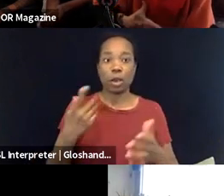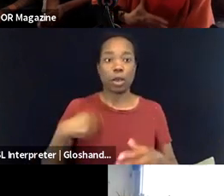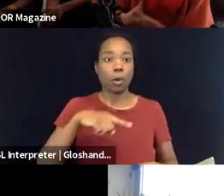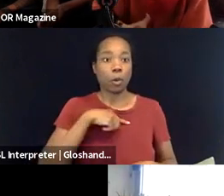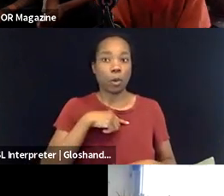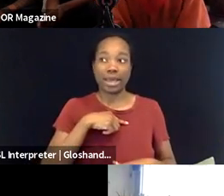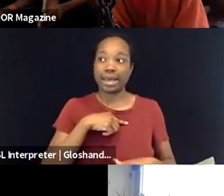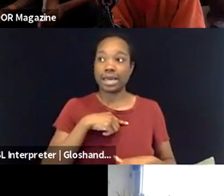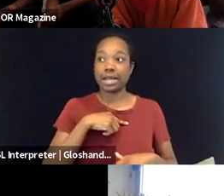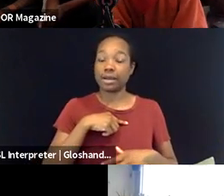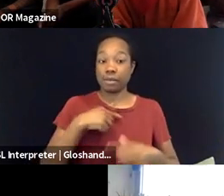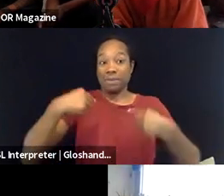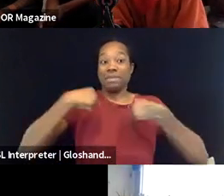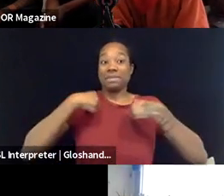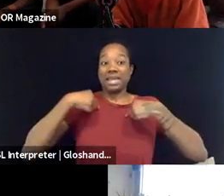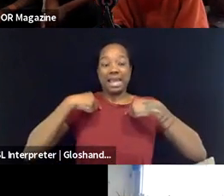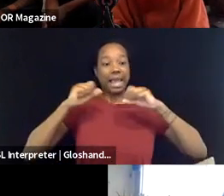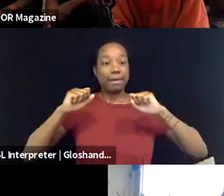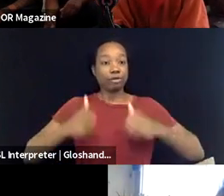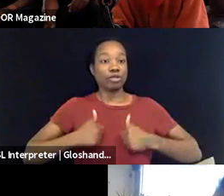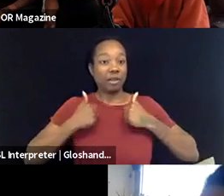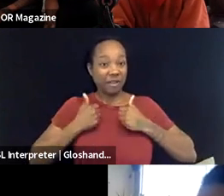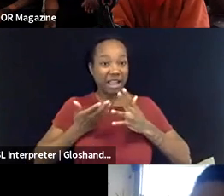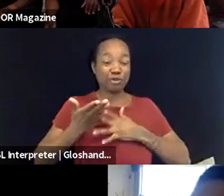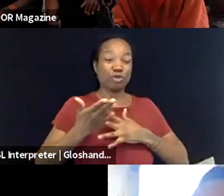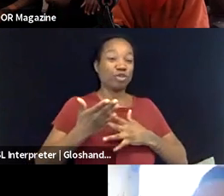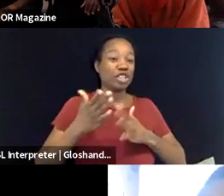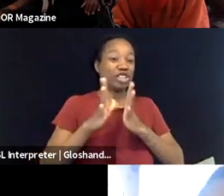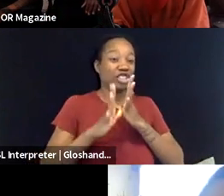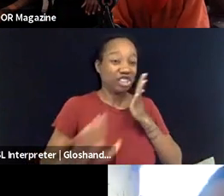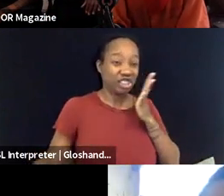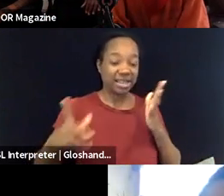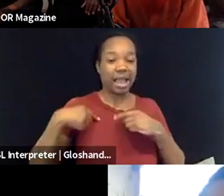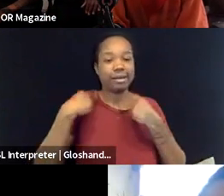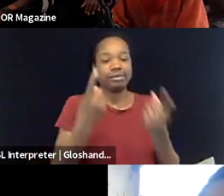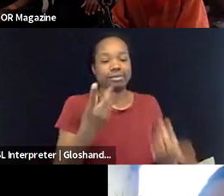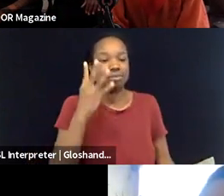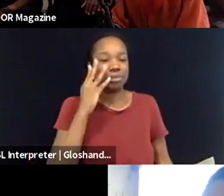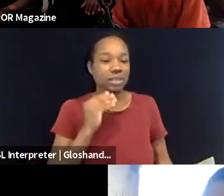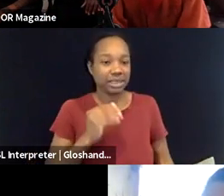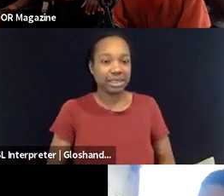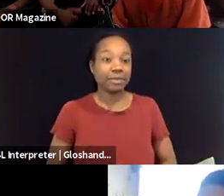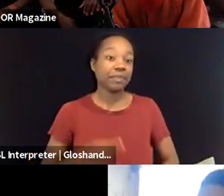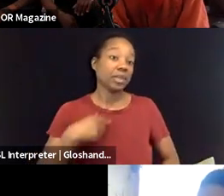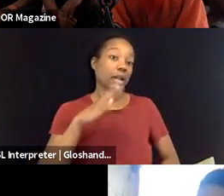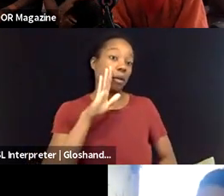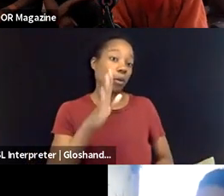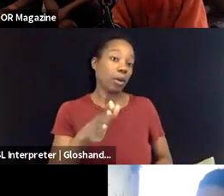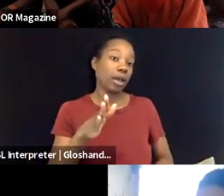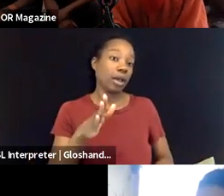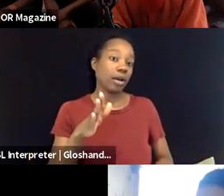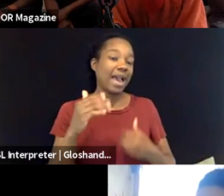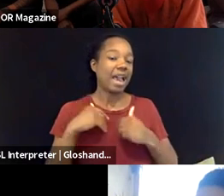this poverty scholar be able to stay alive to the shit that I have been through. I'm going to be actually doing a